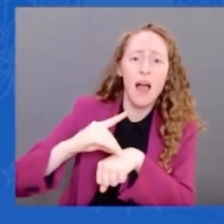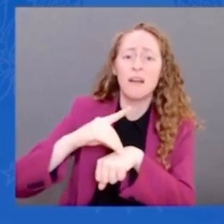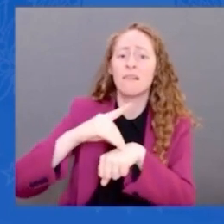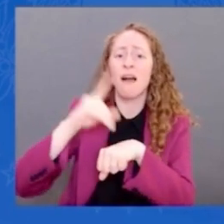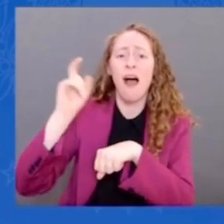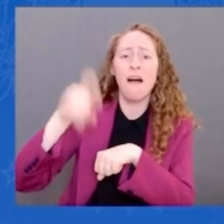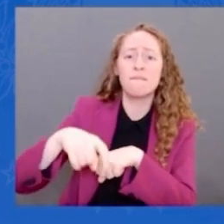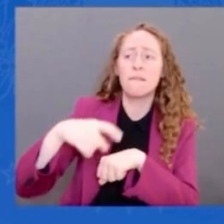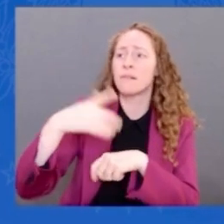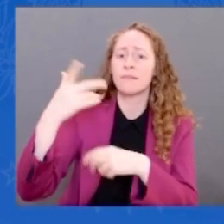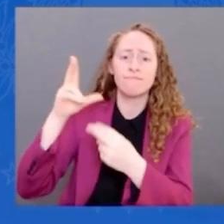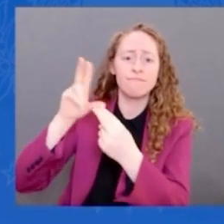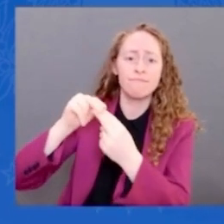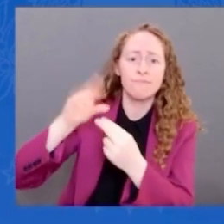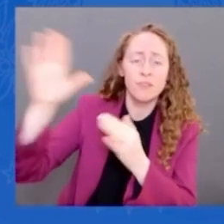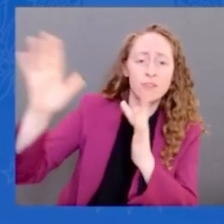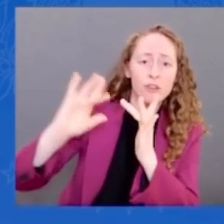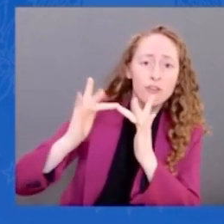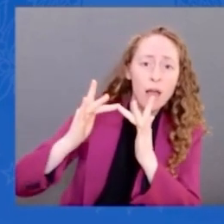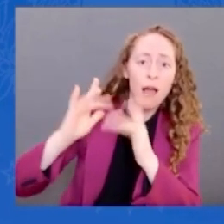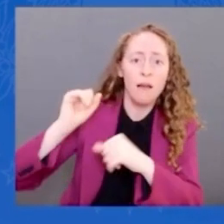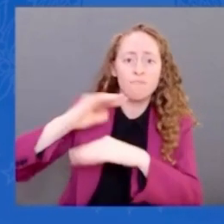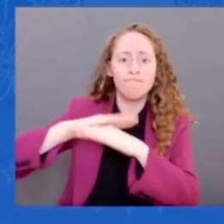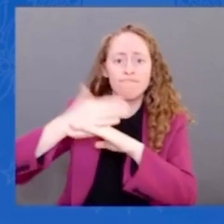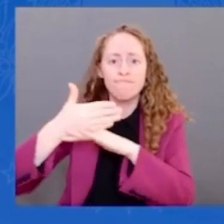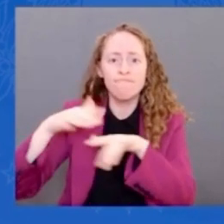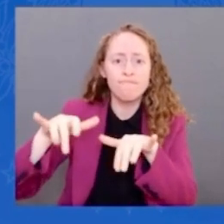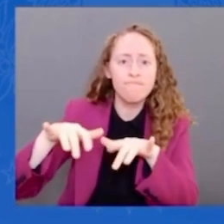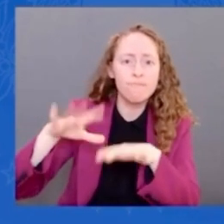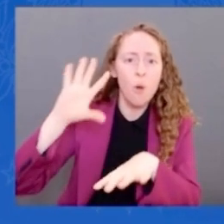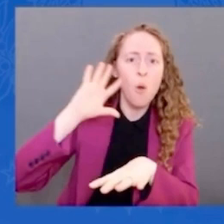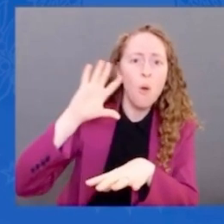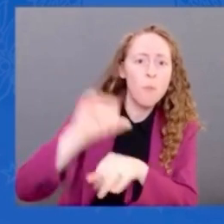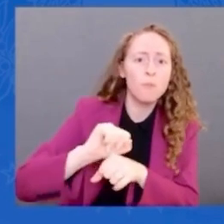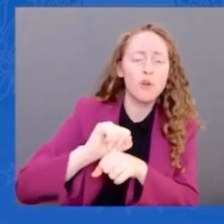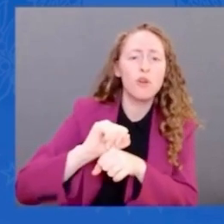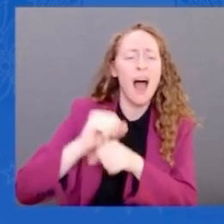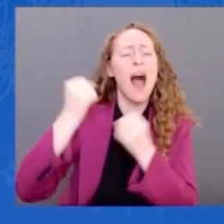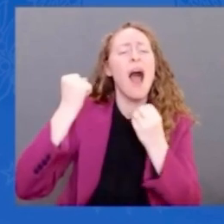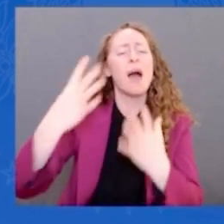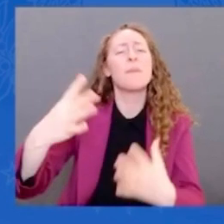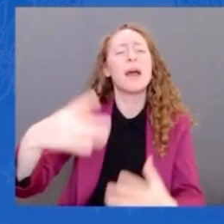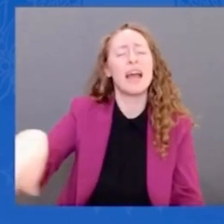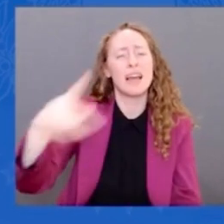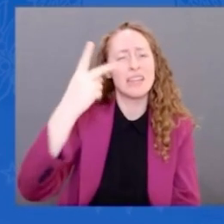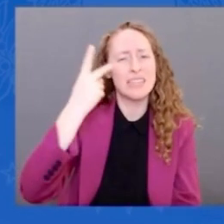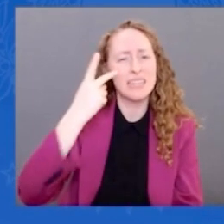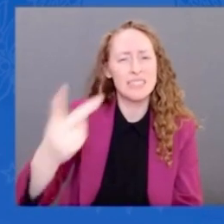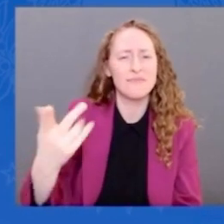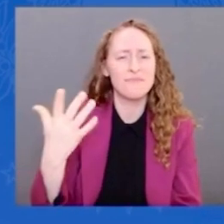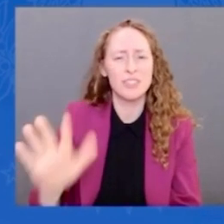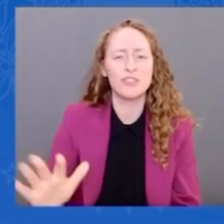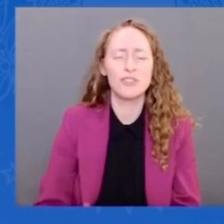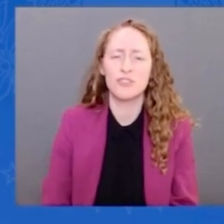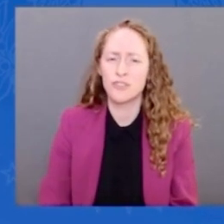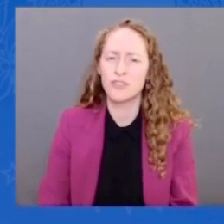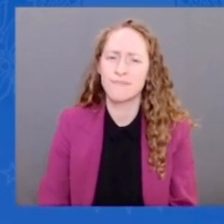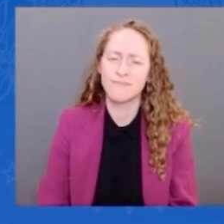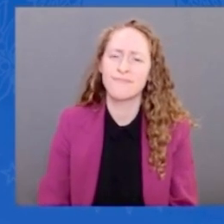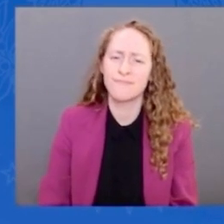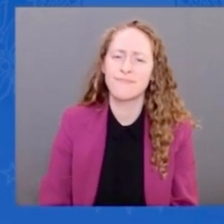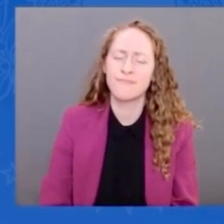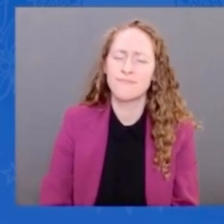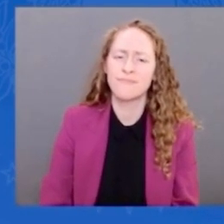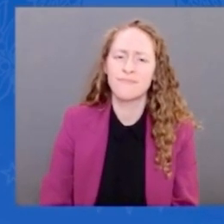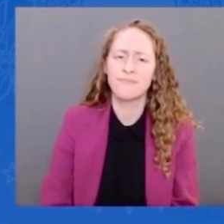literally? It's just not right. It's not who we are. We saw during the pandemic how essential high-speed internet really is,